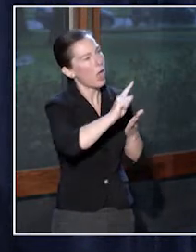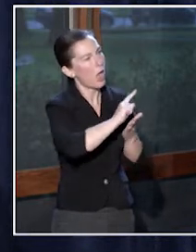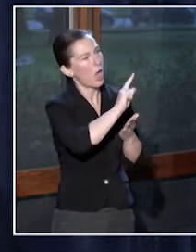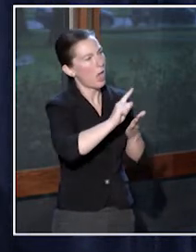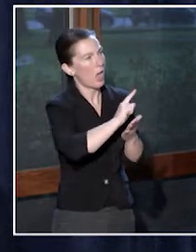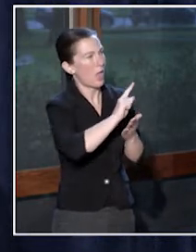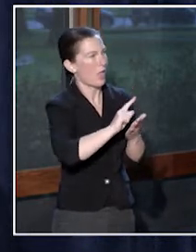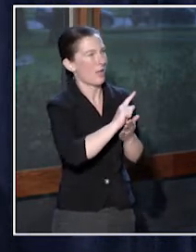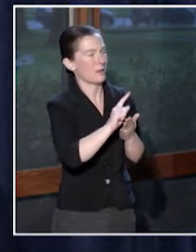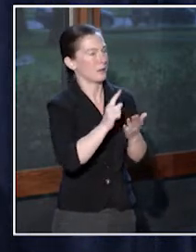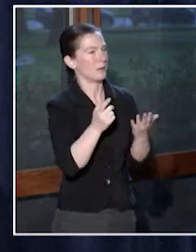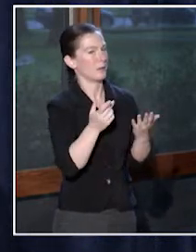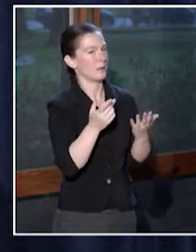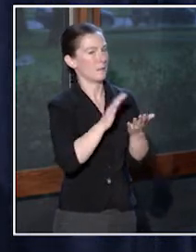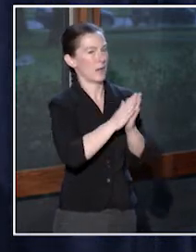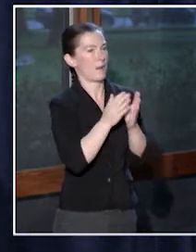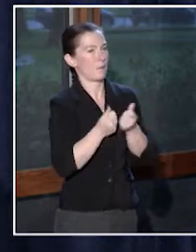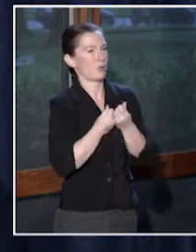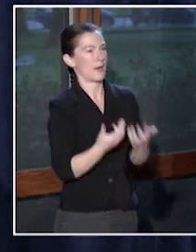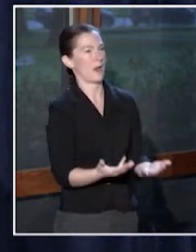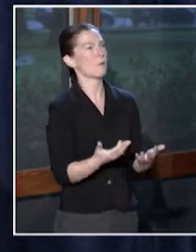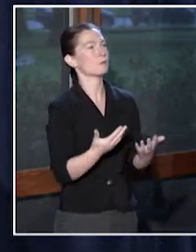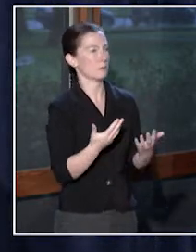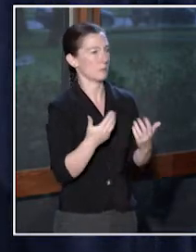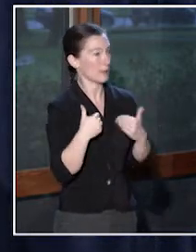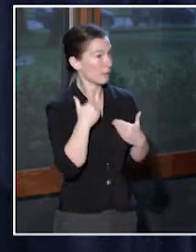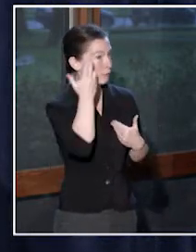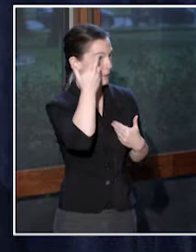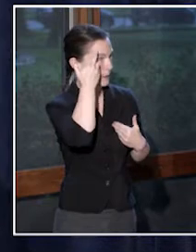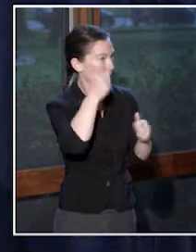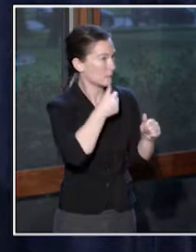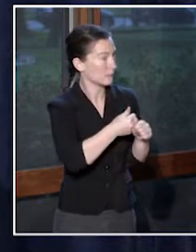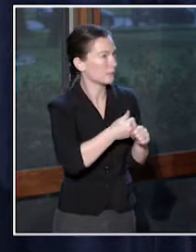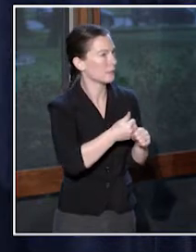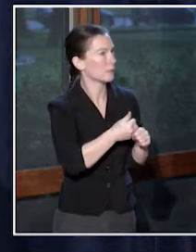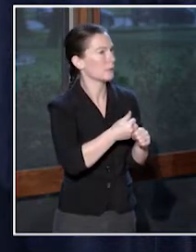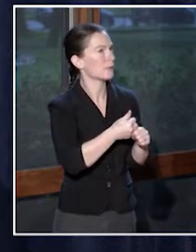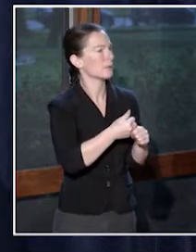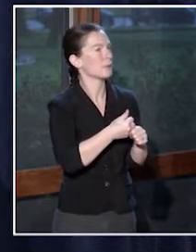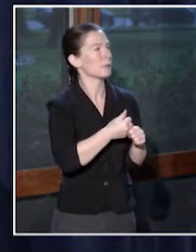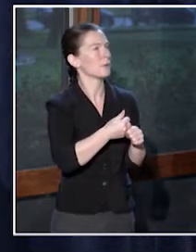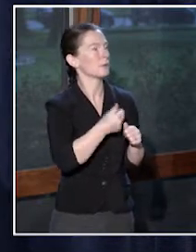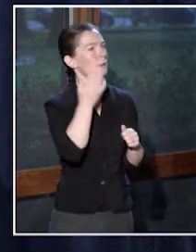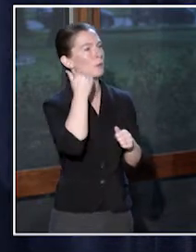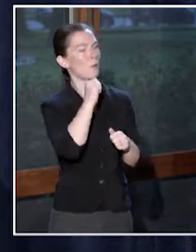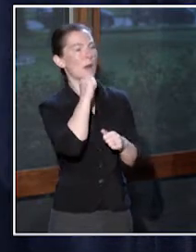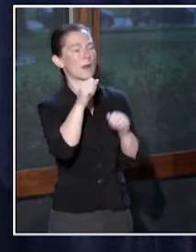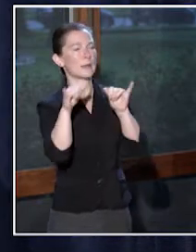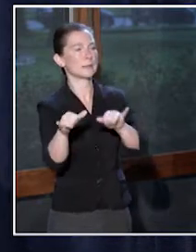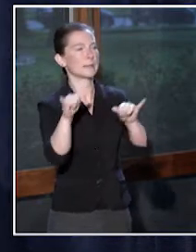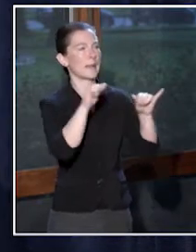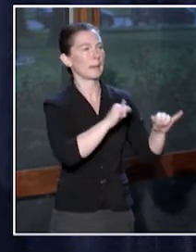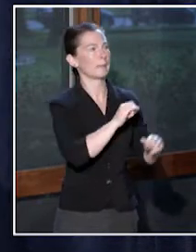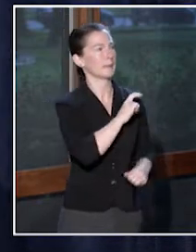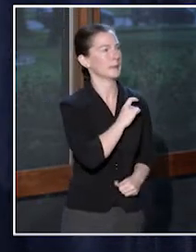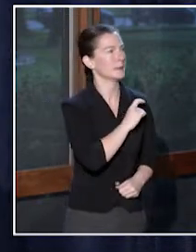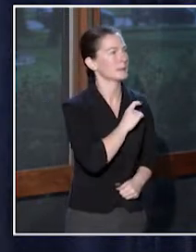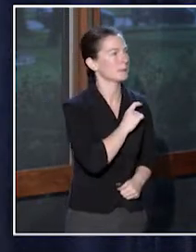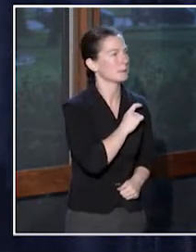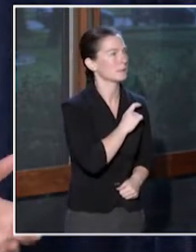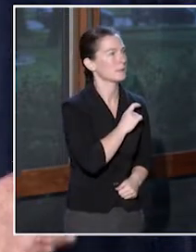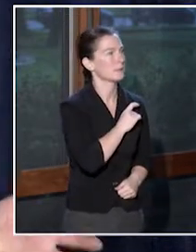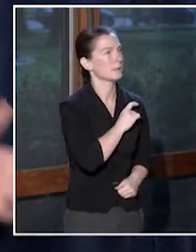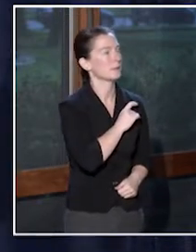out. Why wouldn't this be true of the important role of policing as well?